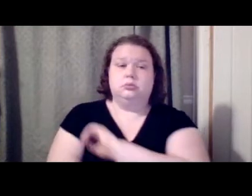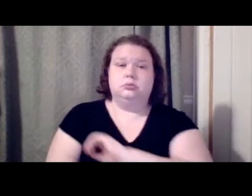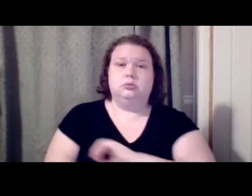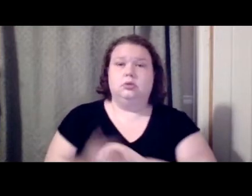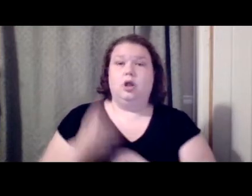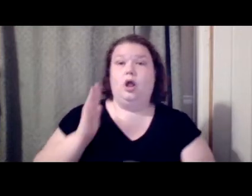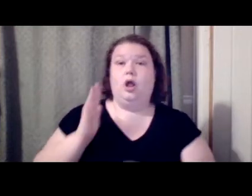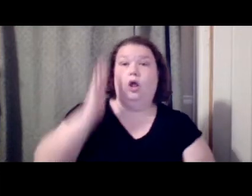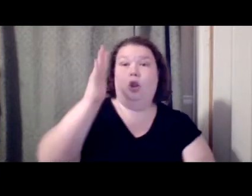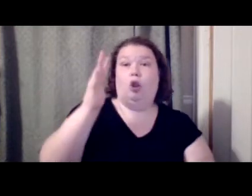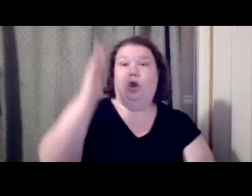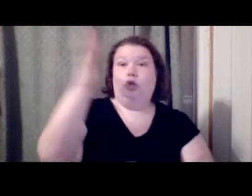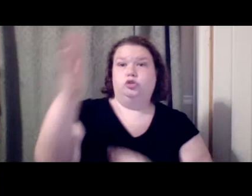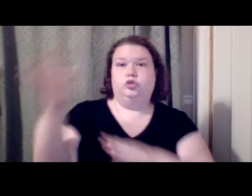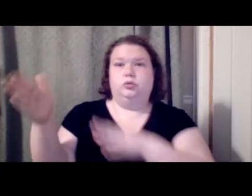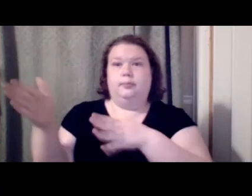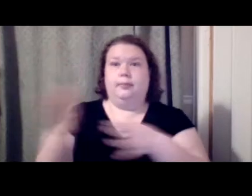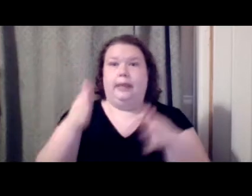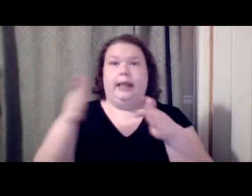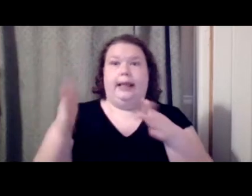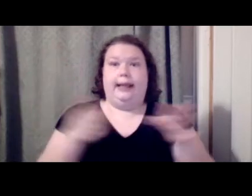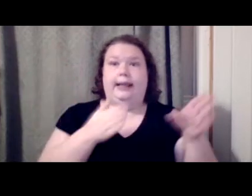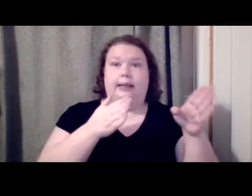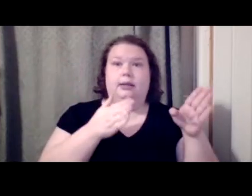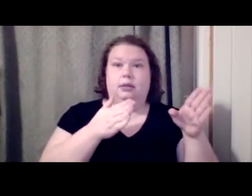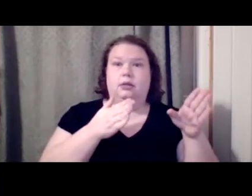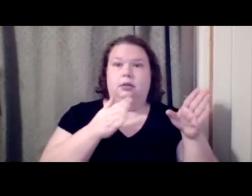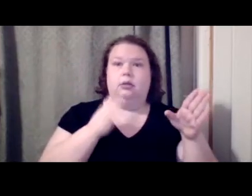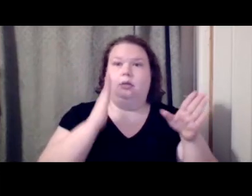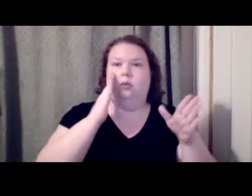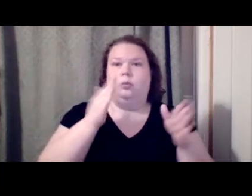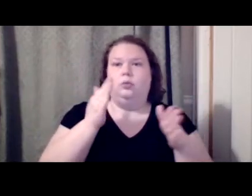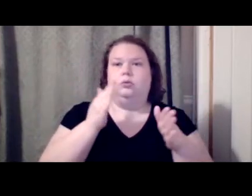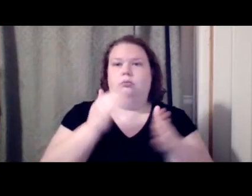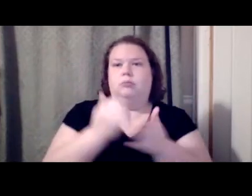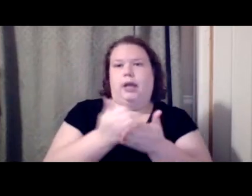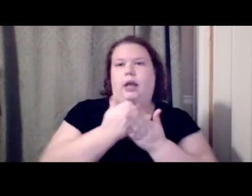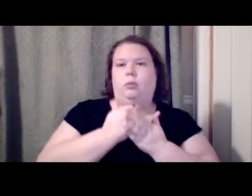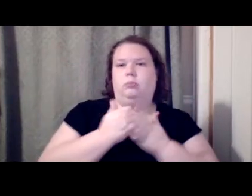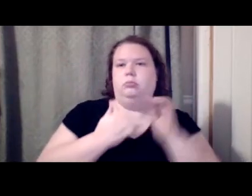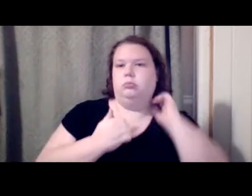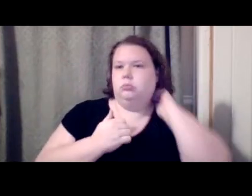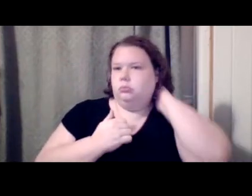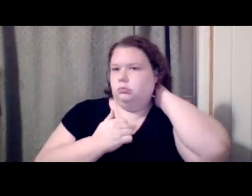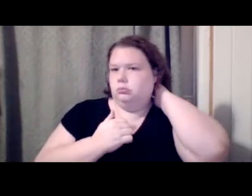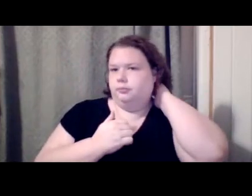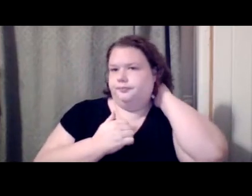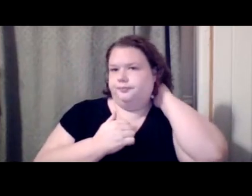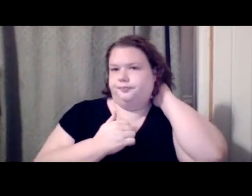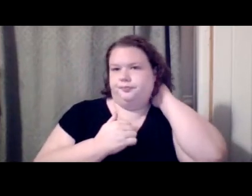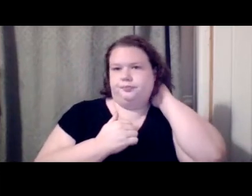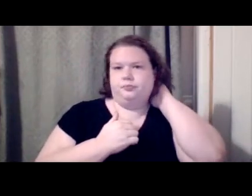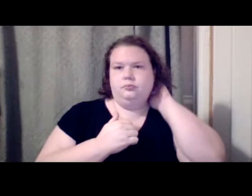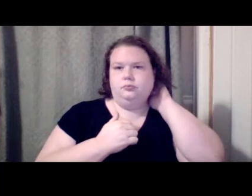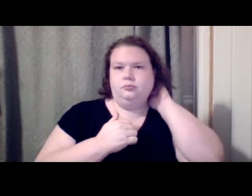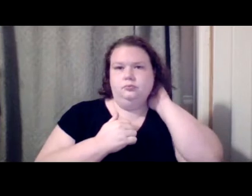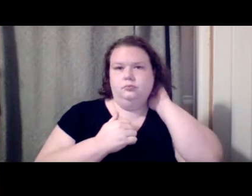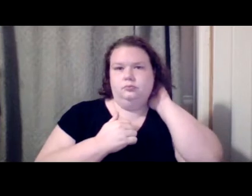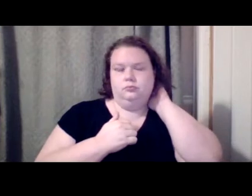long-term facilities plan. I think there's some short-term work going on as well. But I think that we would